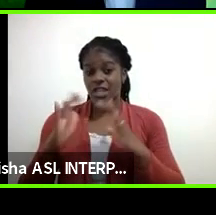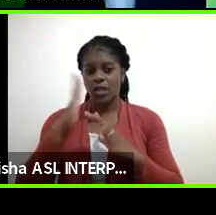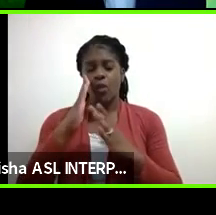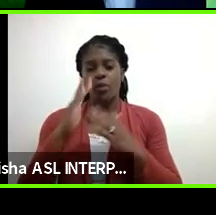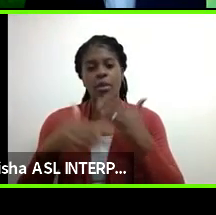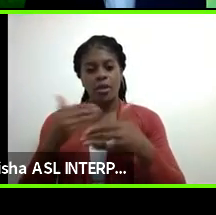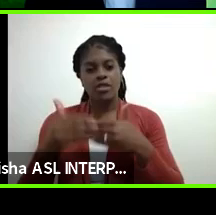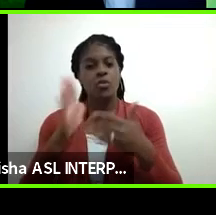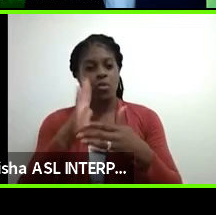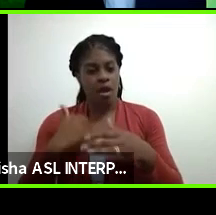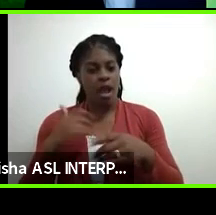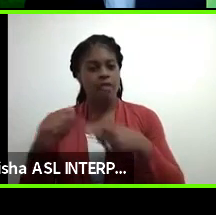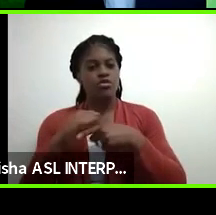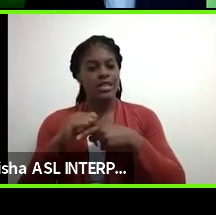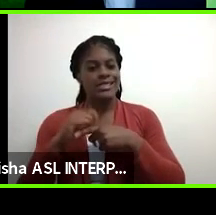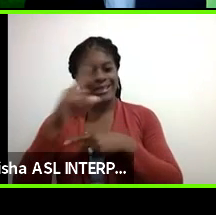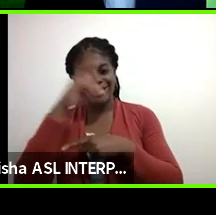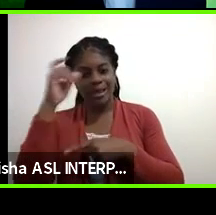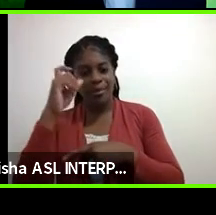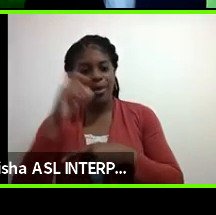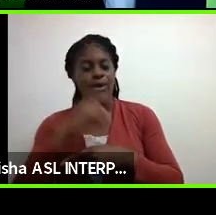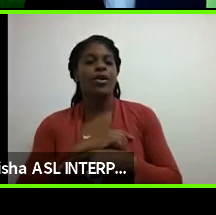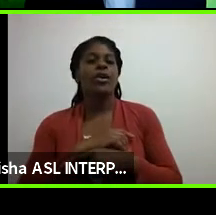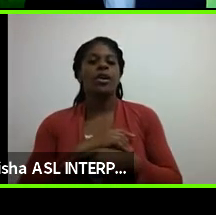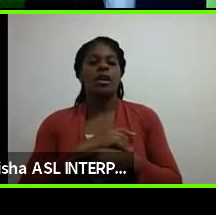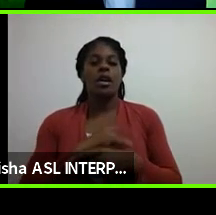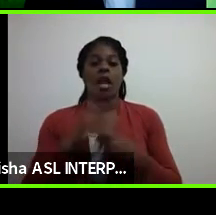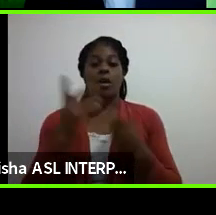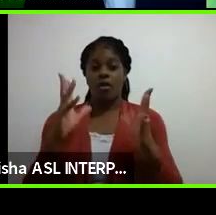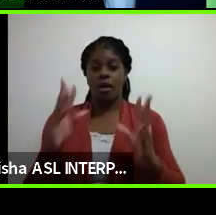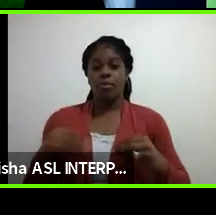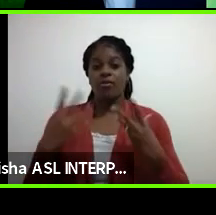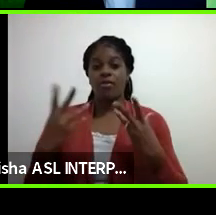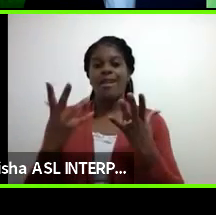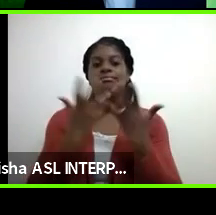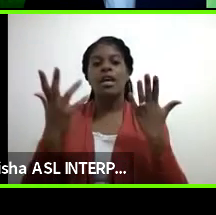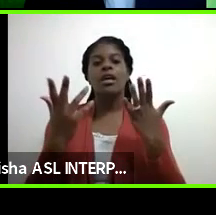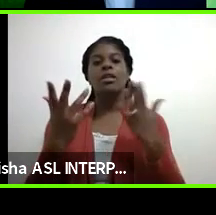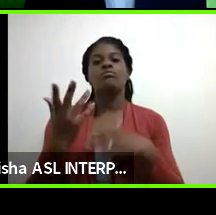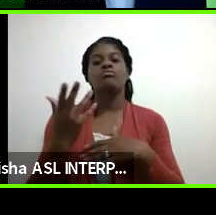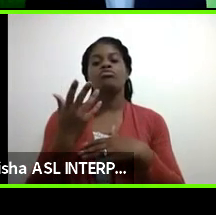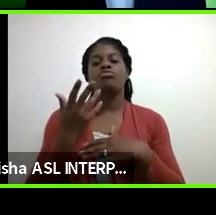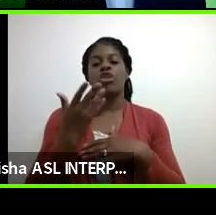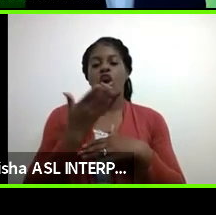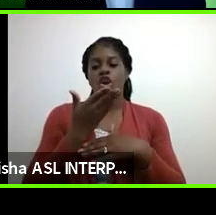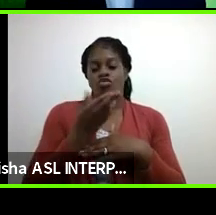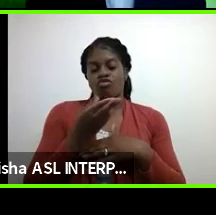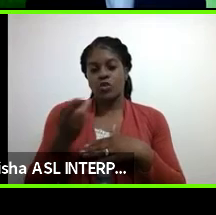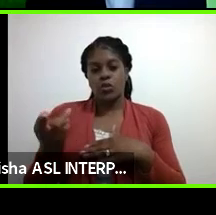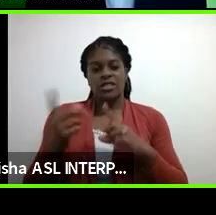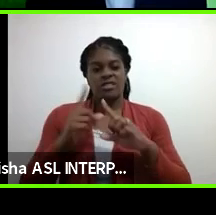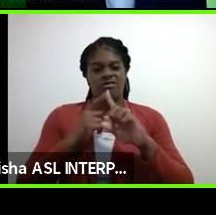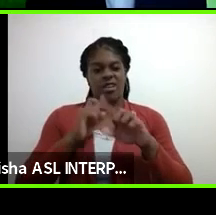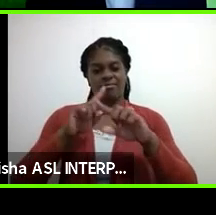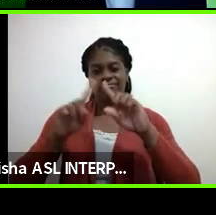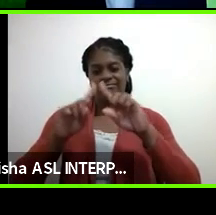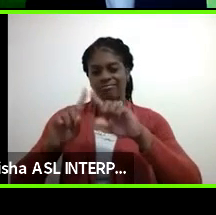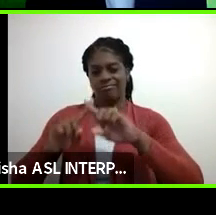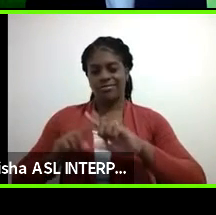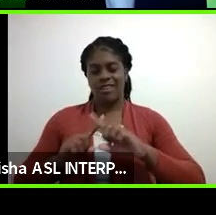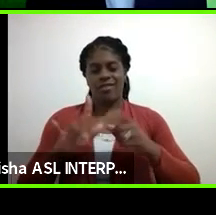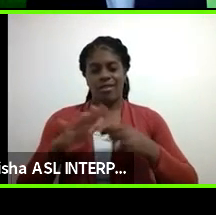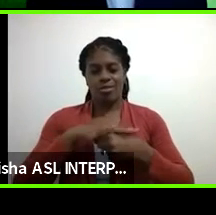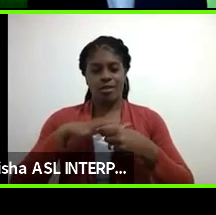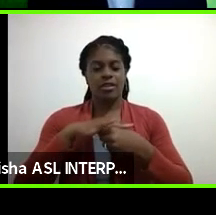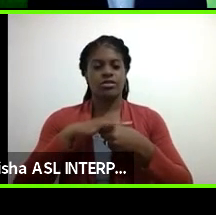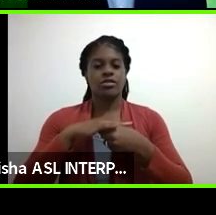doing some trainings over the summer, and we've provided lots of resources from various locations, you know,